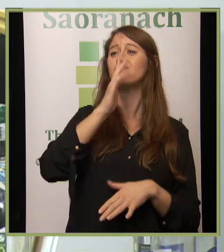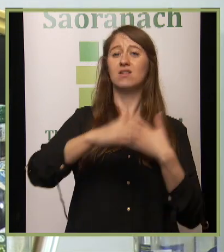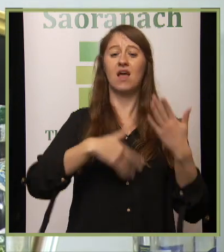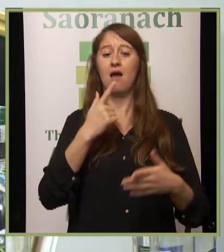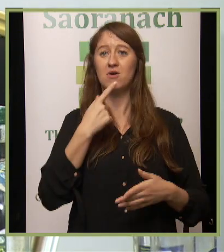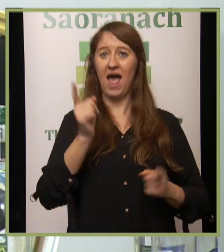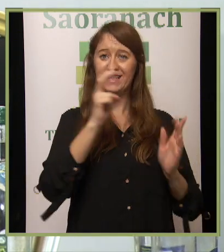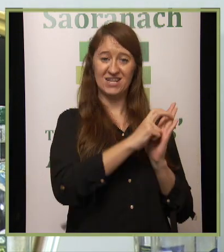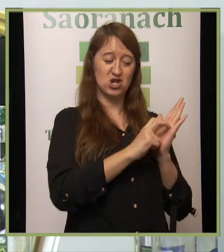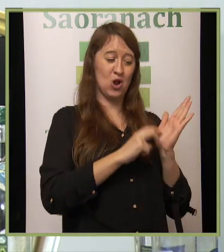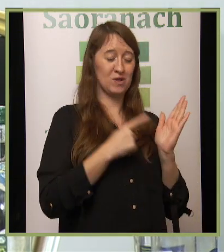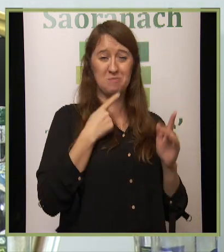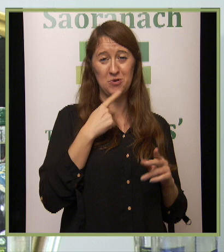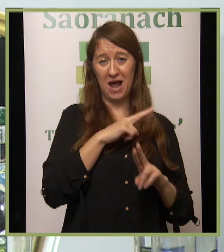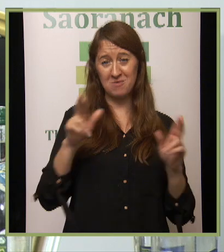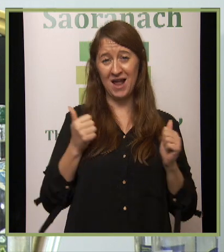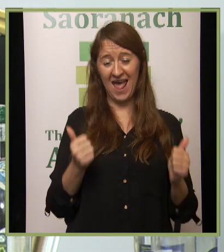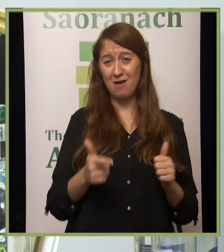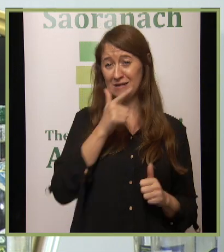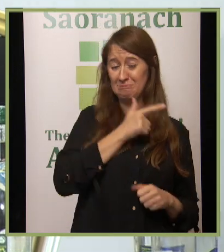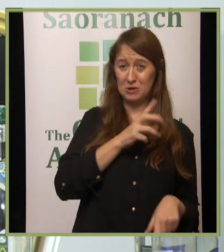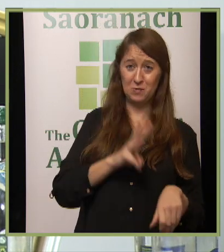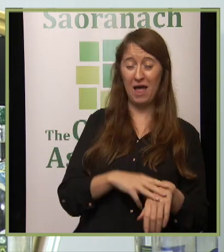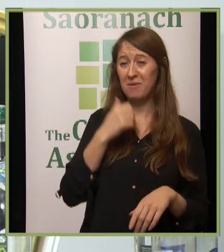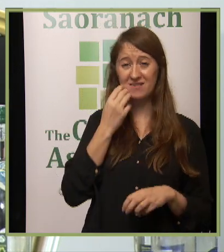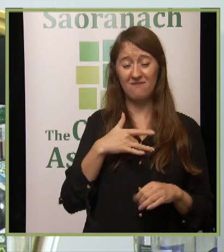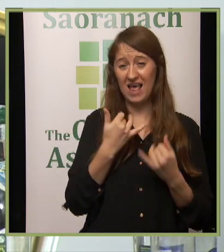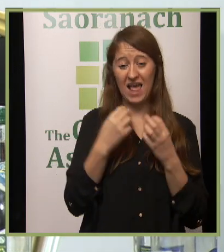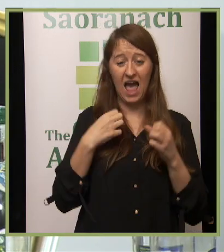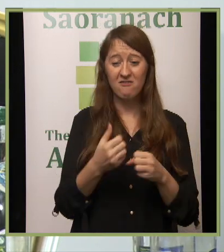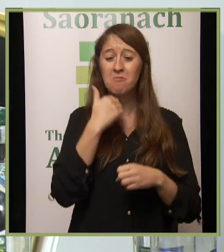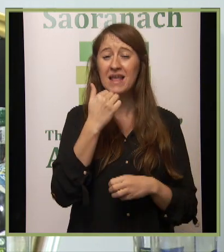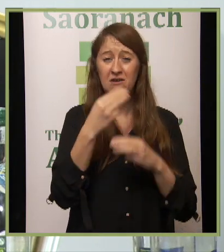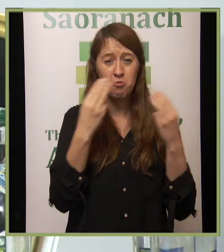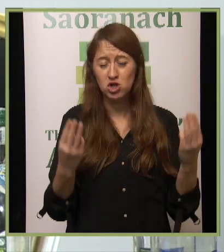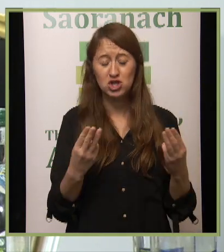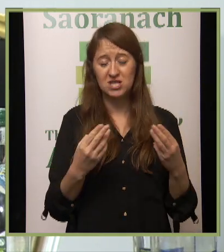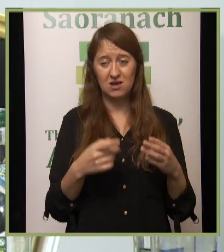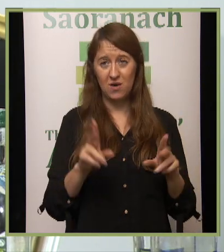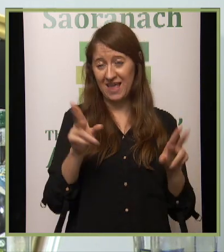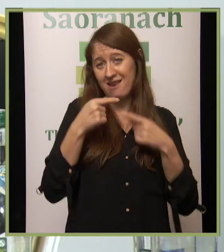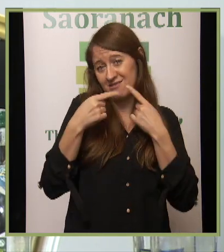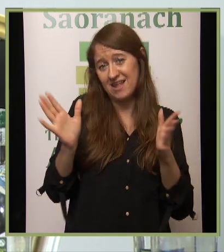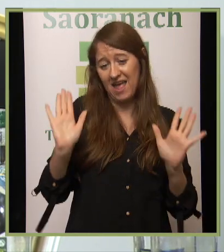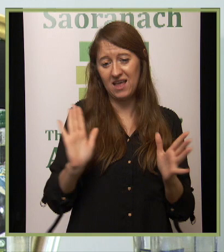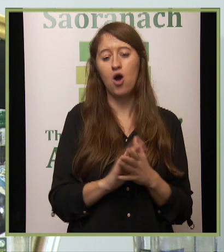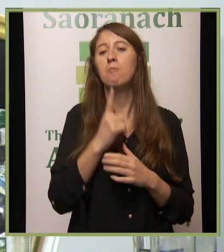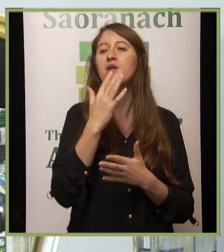won't be as eloquent because there's so much to try and say at the end of this. But a couple of things that I think are worth